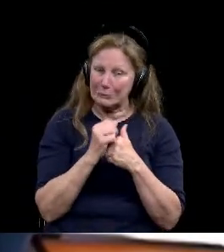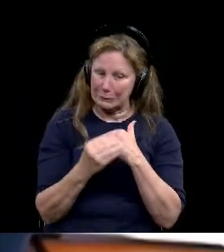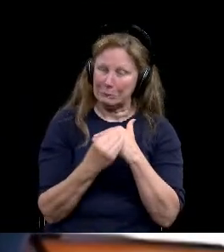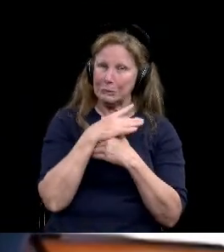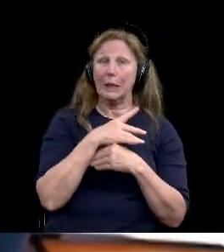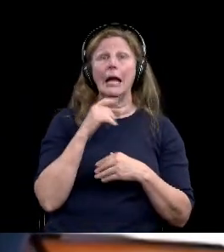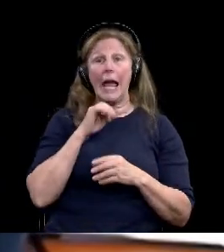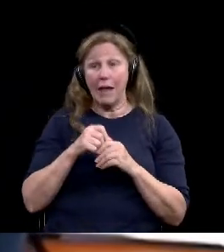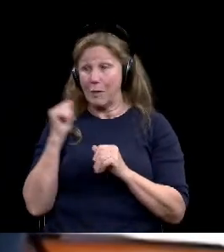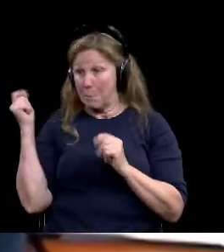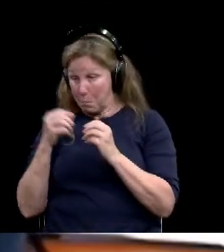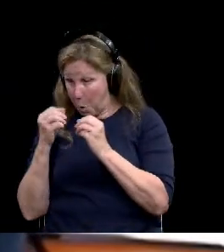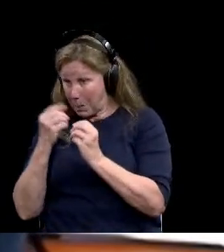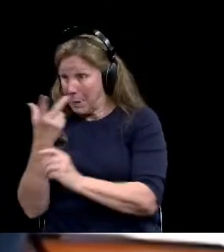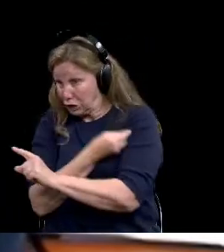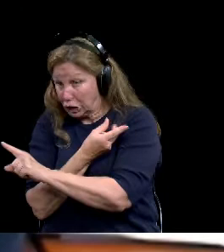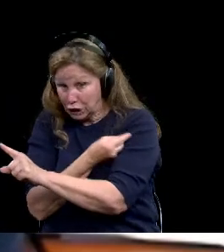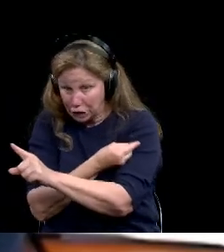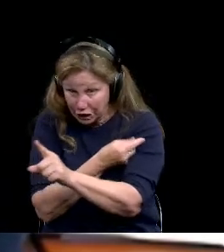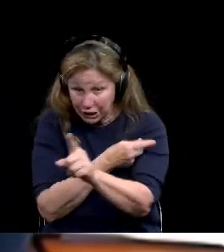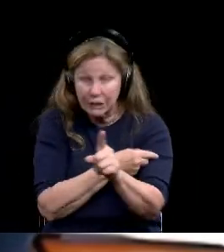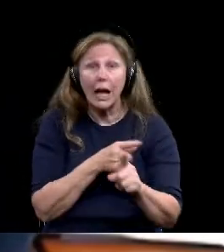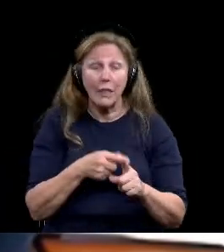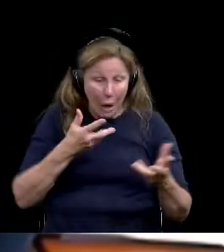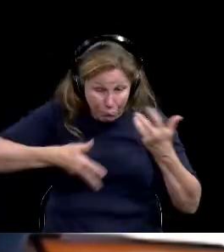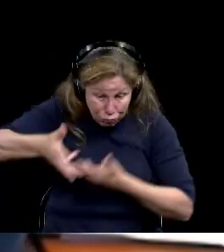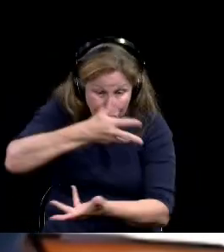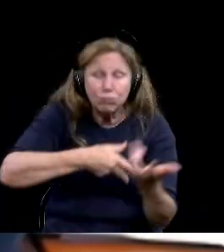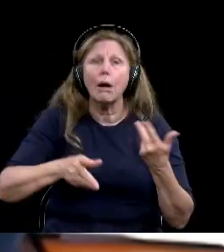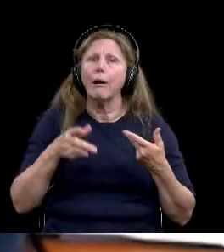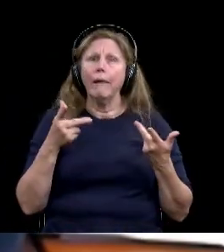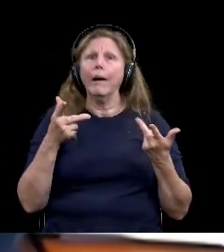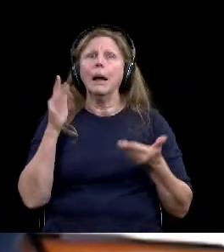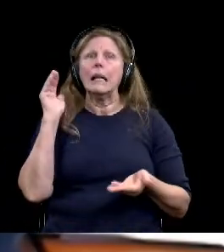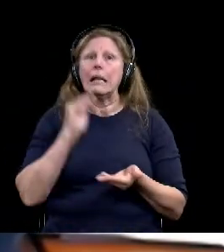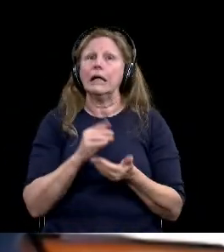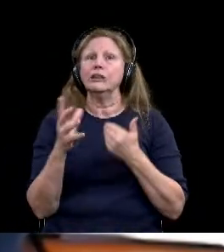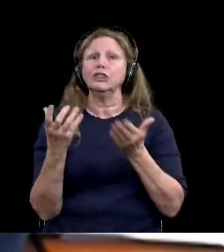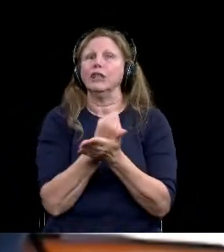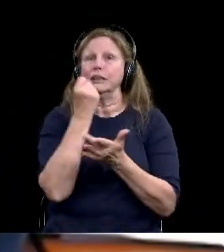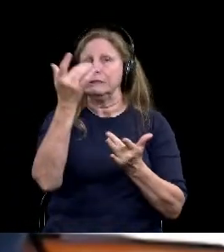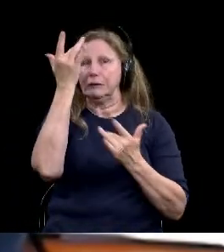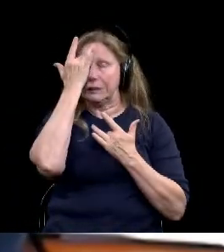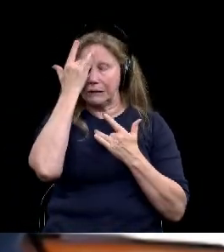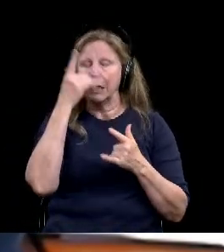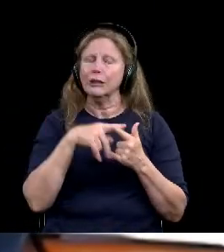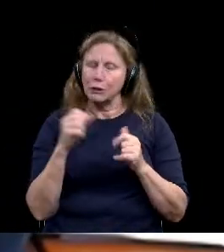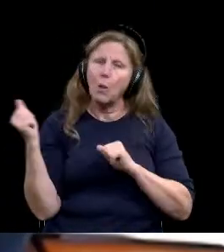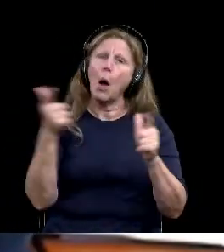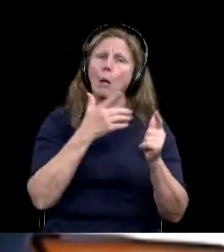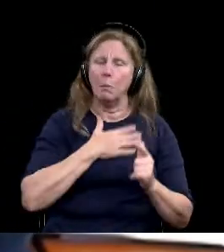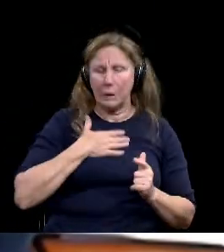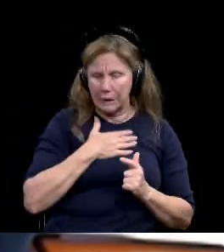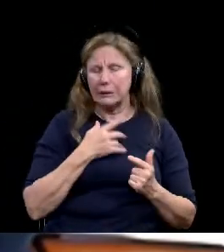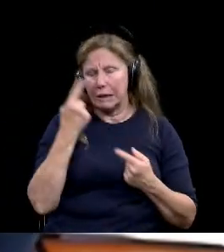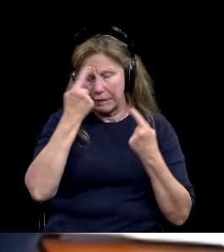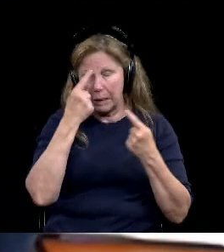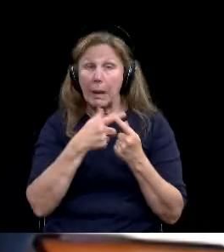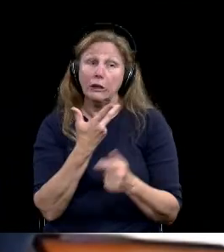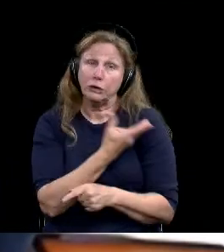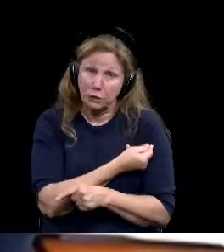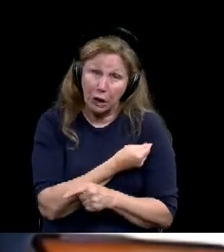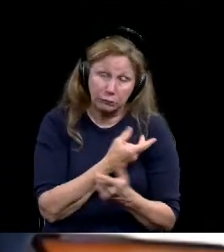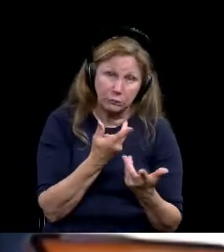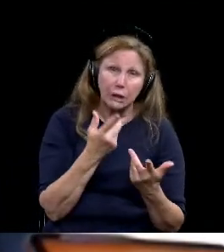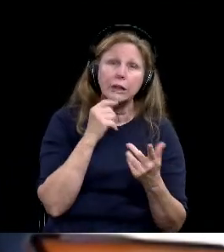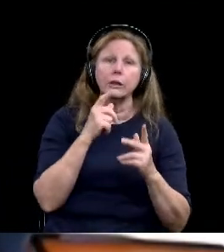as a public health responsibility that we have. The length of the visit, so the longer I'm in a crowd, the more risk